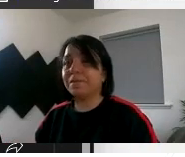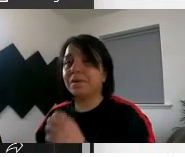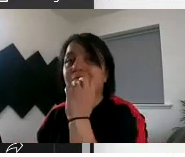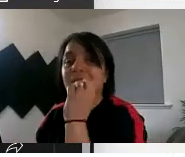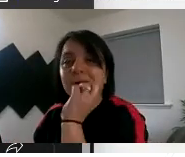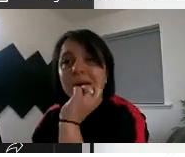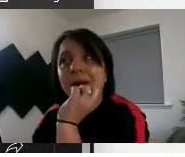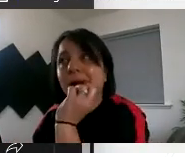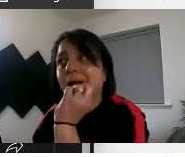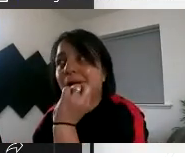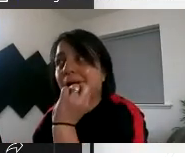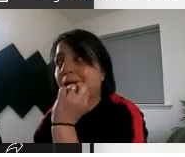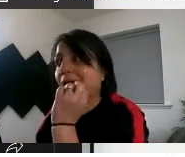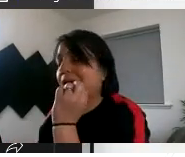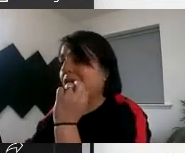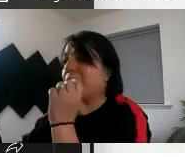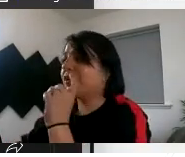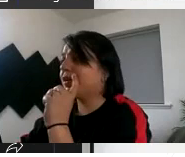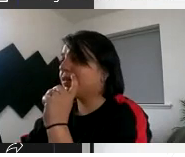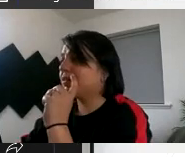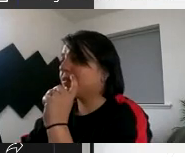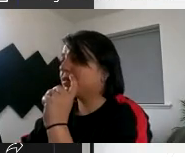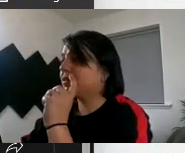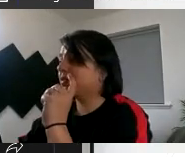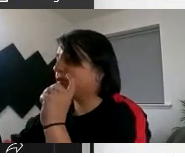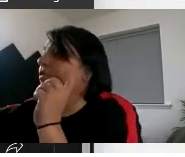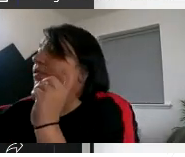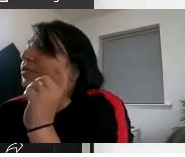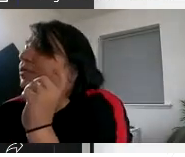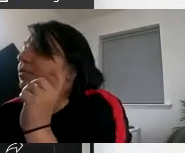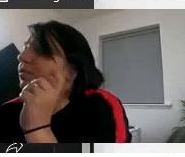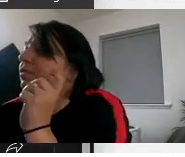and oversteps them quite frequently. Oh but he speaks.